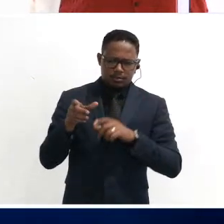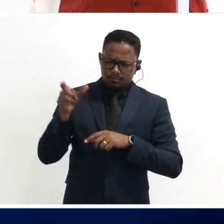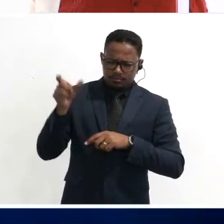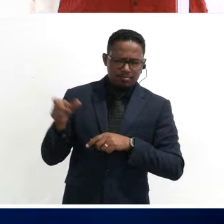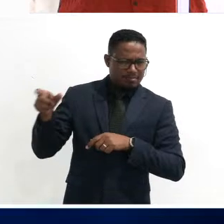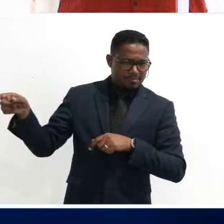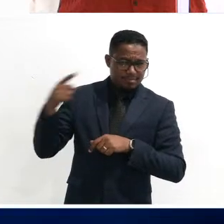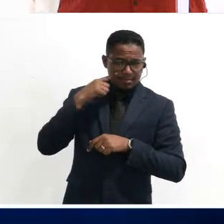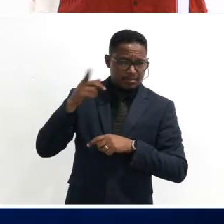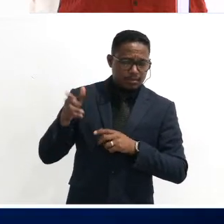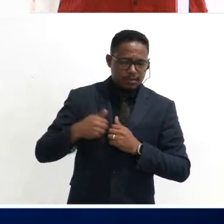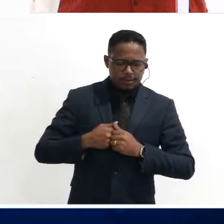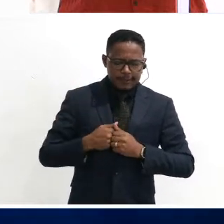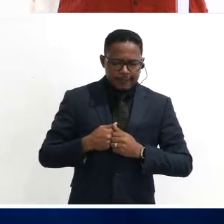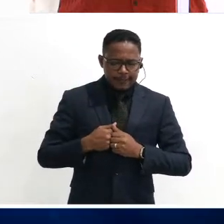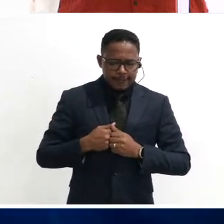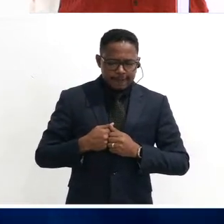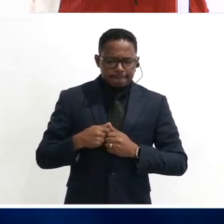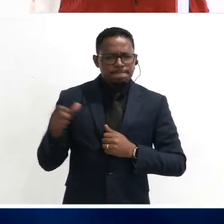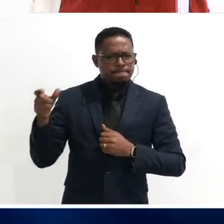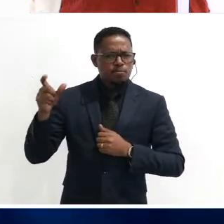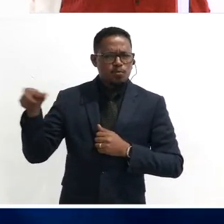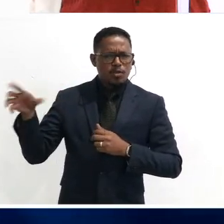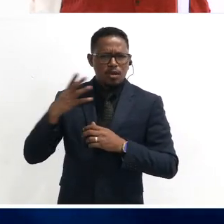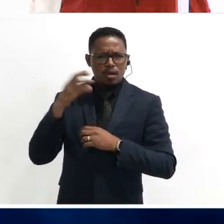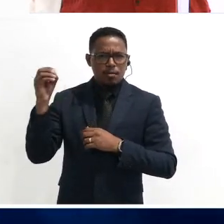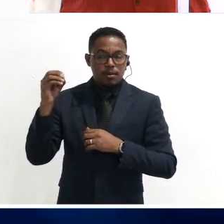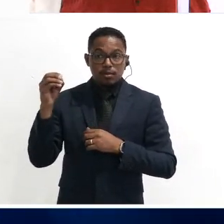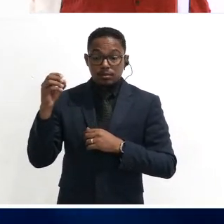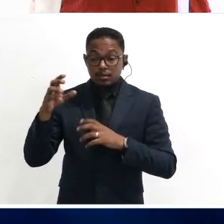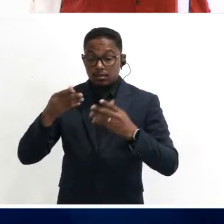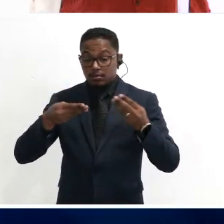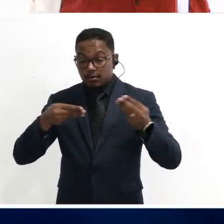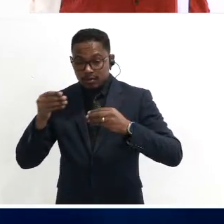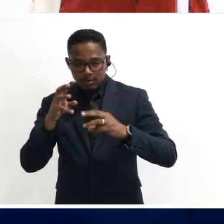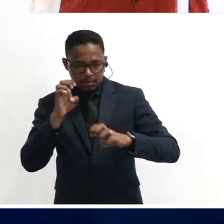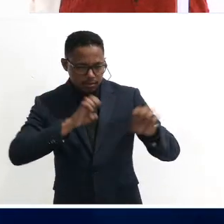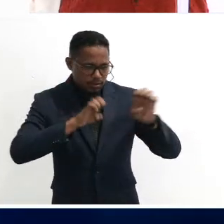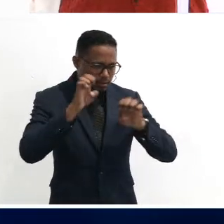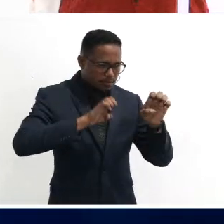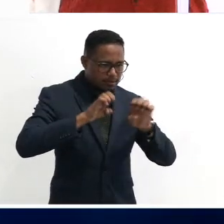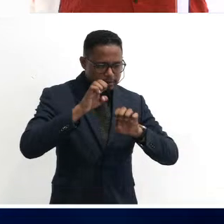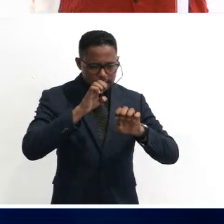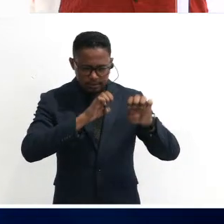market assessment firms that's out there about what's going to happen in terms of